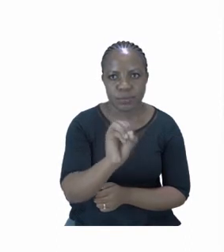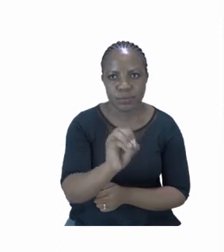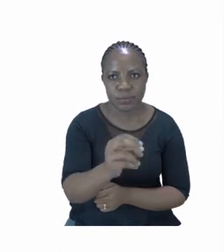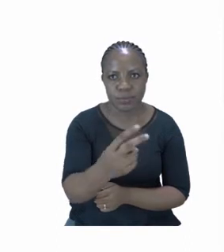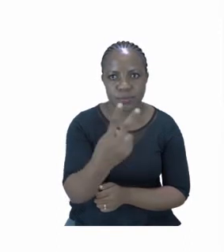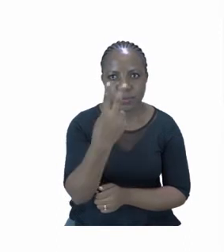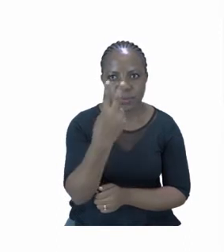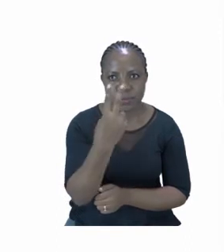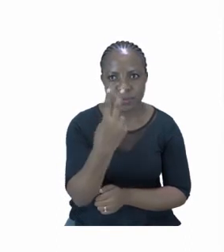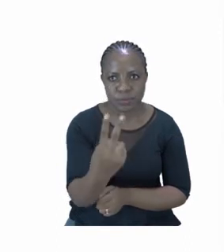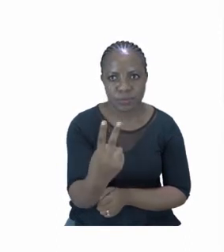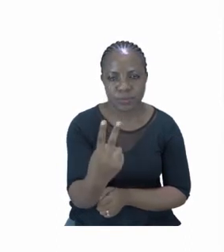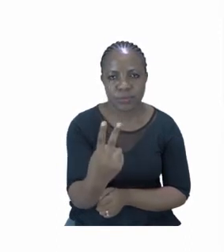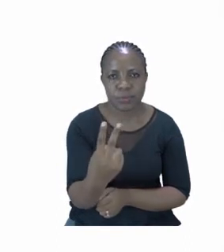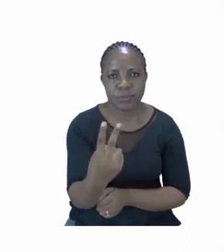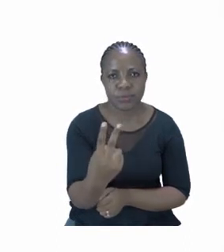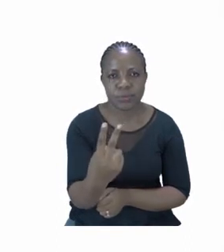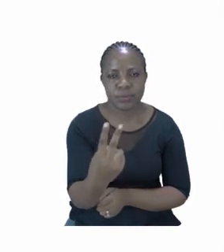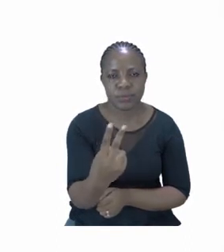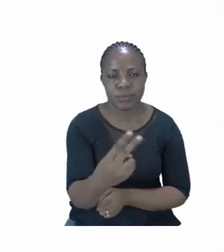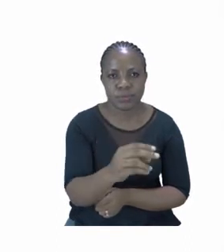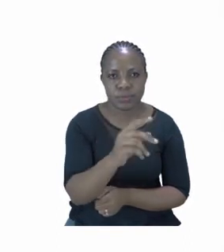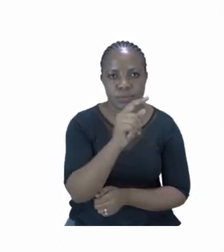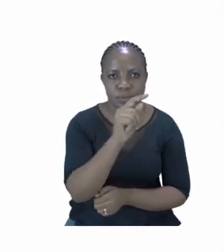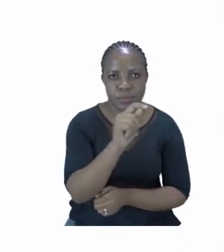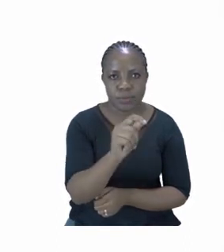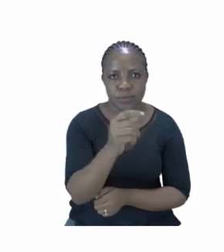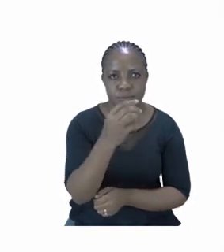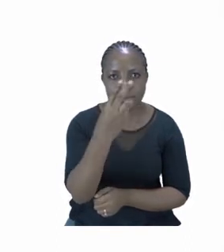Everybody, let us say two.